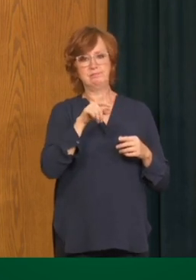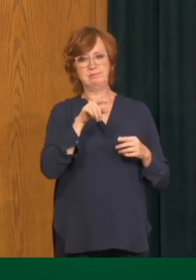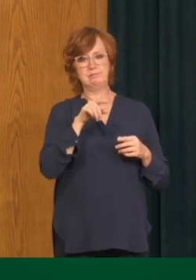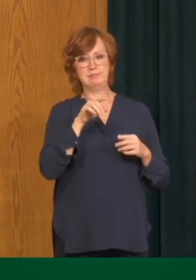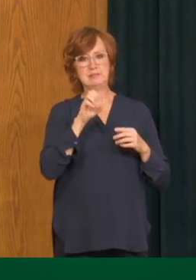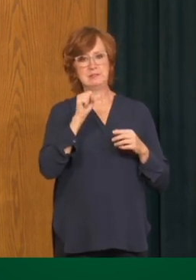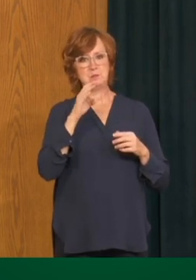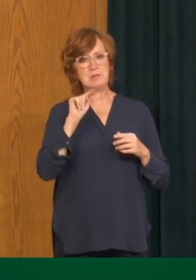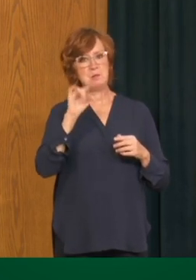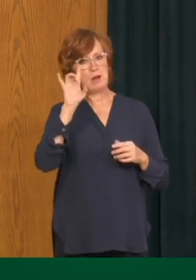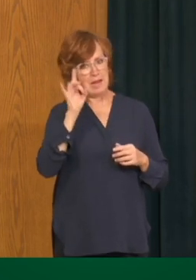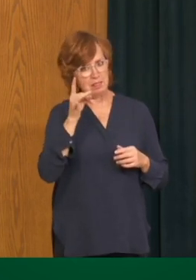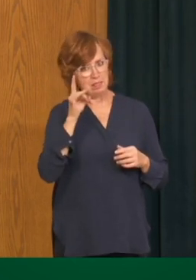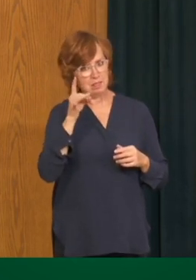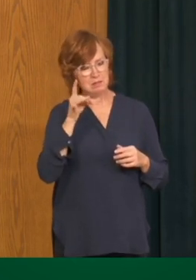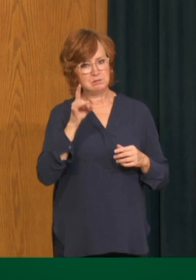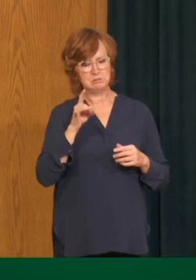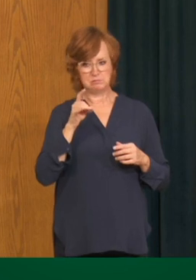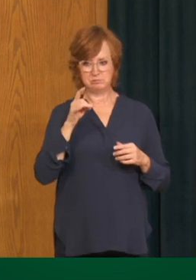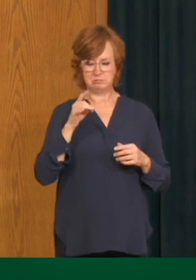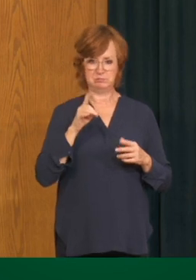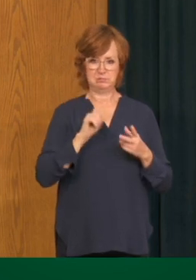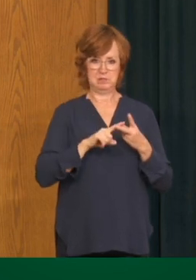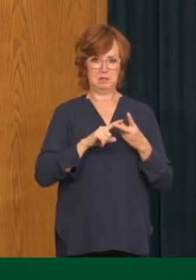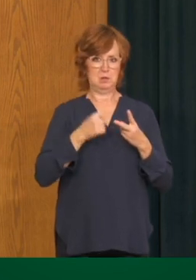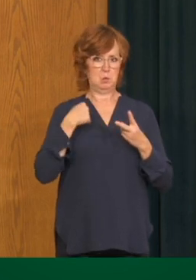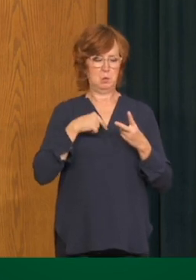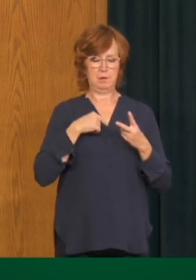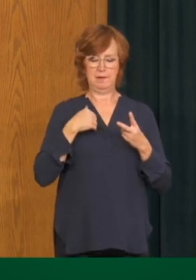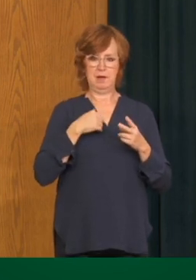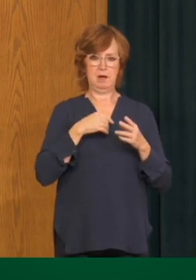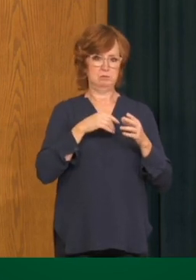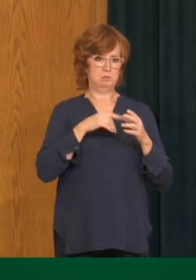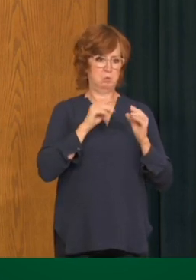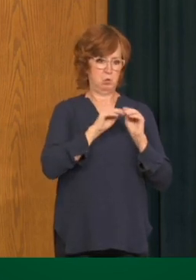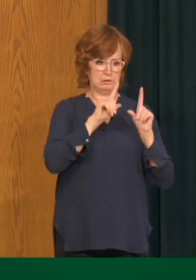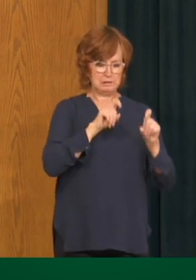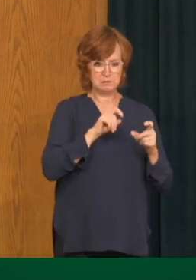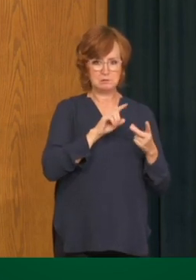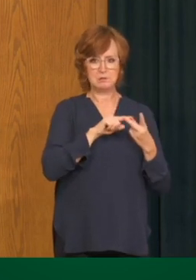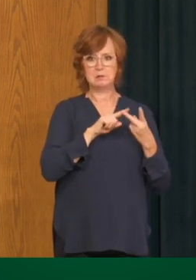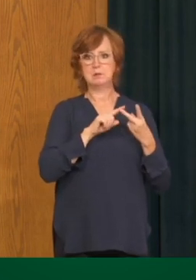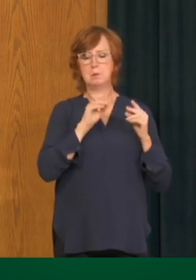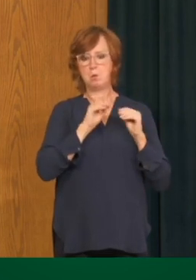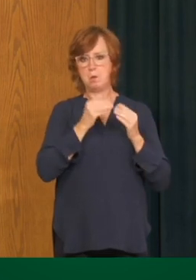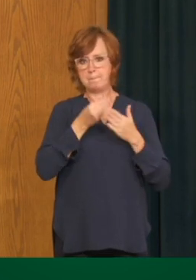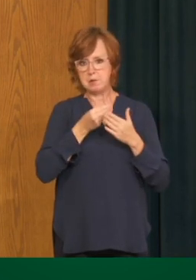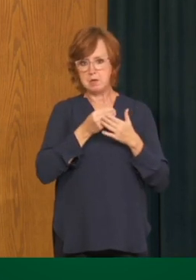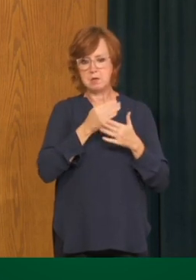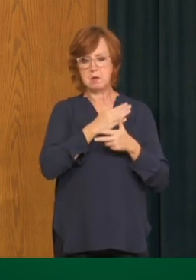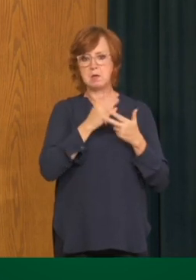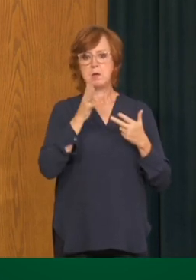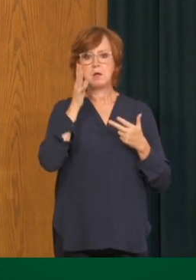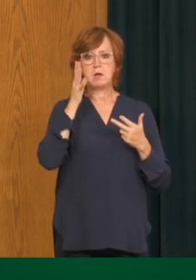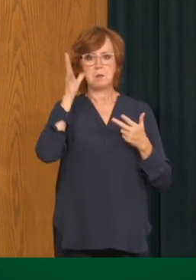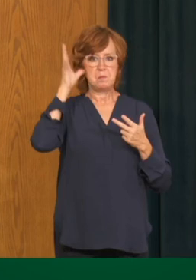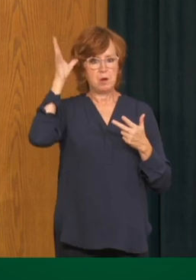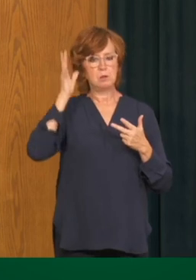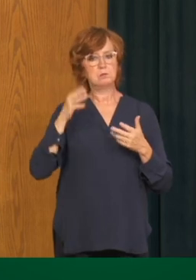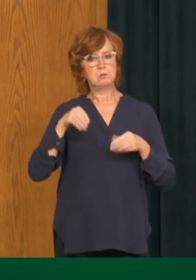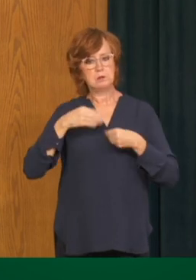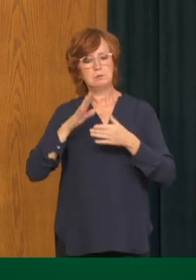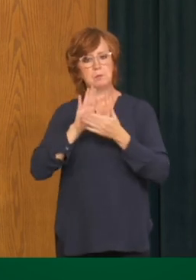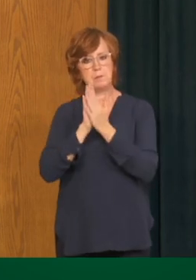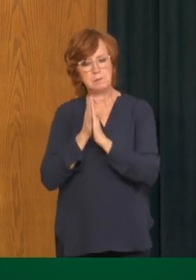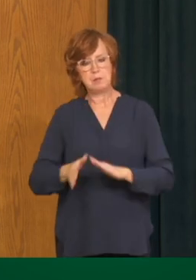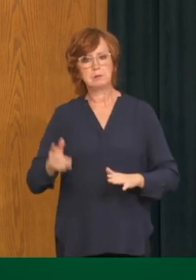provided the testing capacity. We've provided funding to ensure that parents can have the confidence that there will be a safe